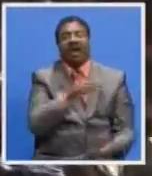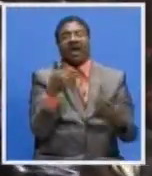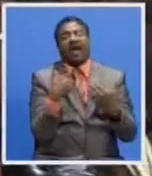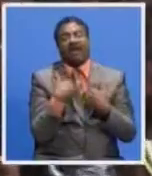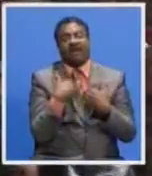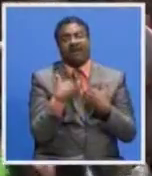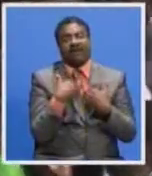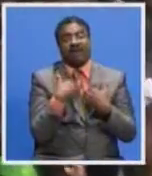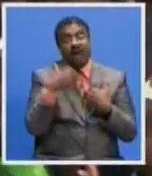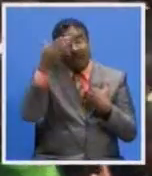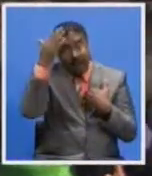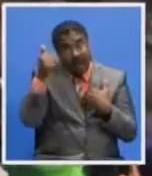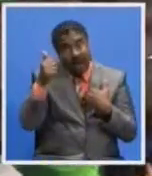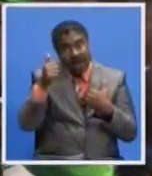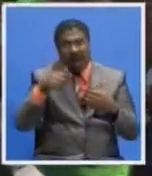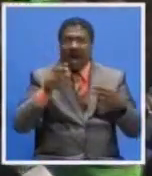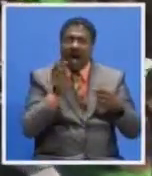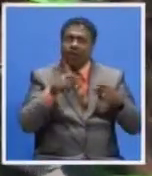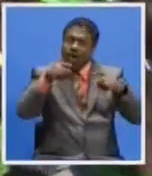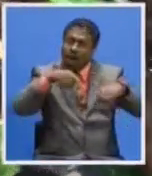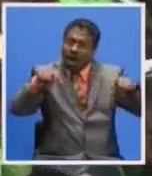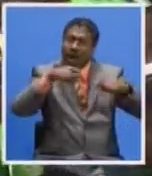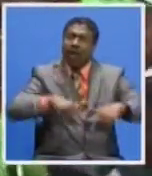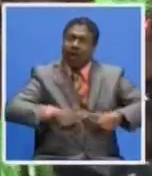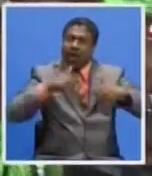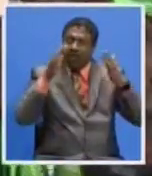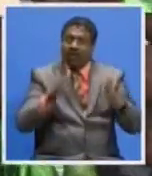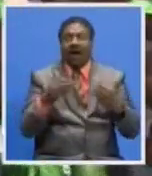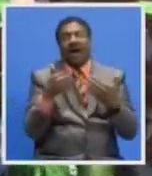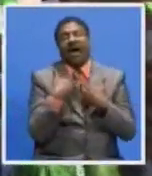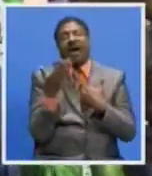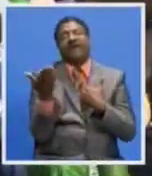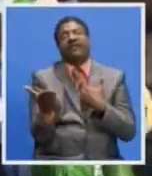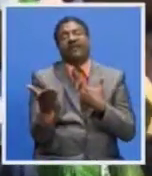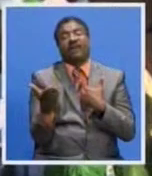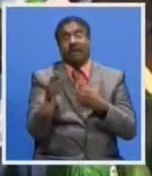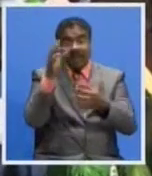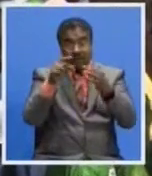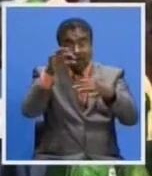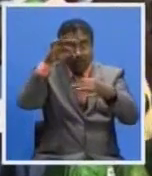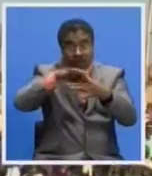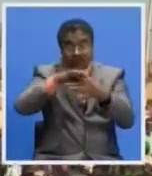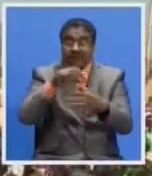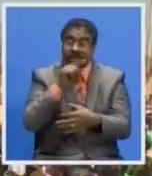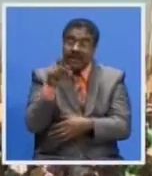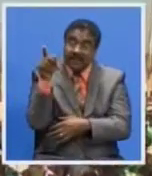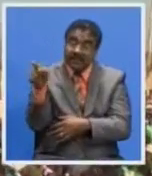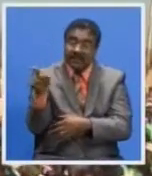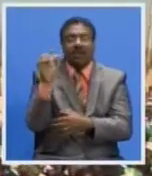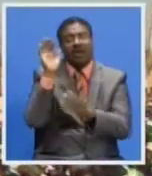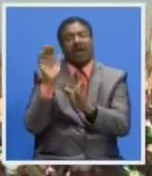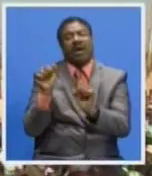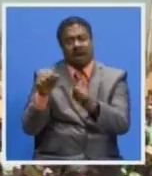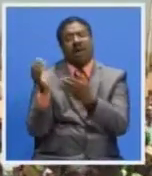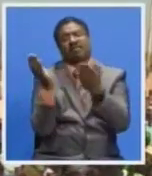a local resident. Mwachilele, once he's elected tomorrow, he will bring development because he's coming